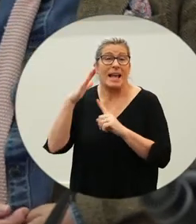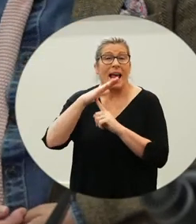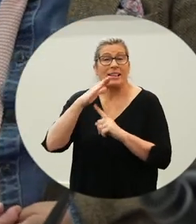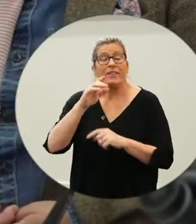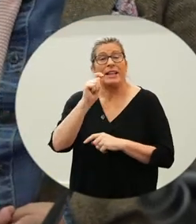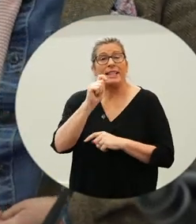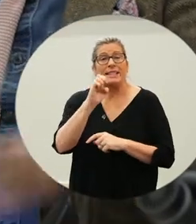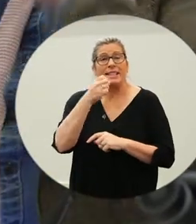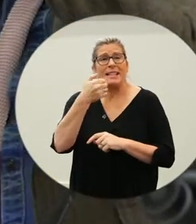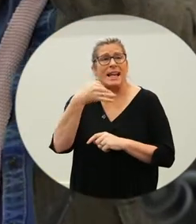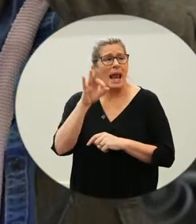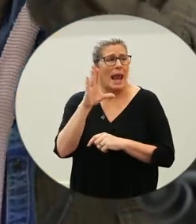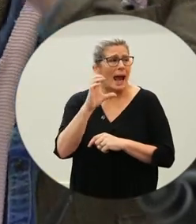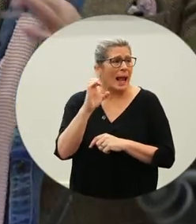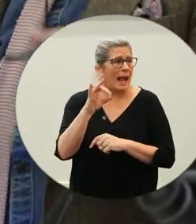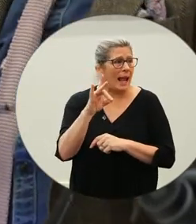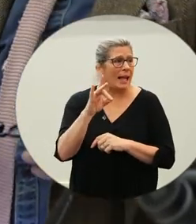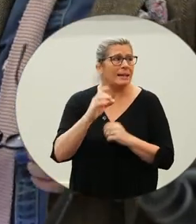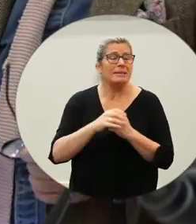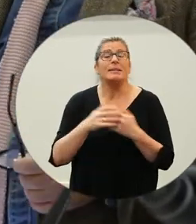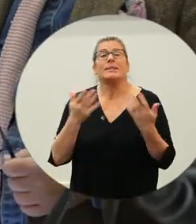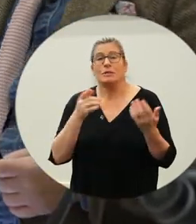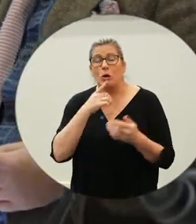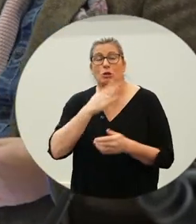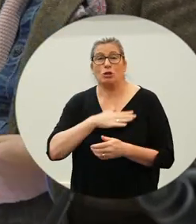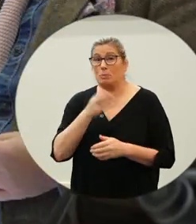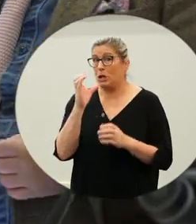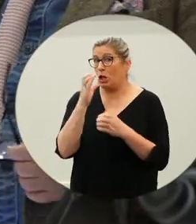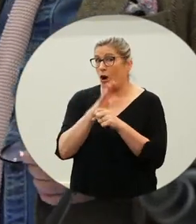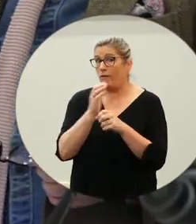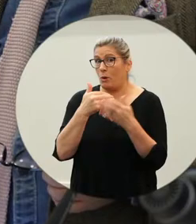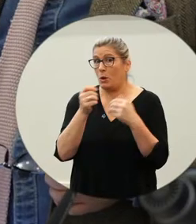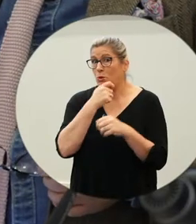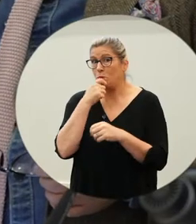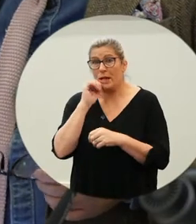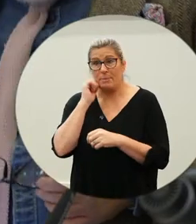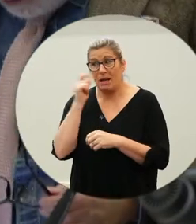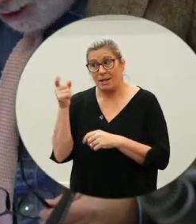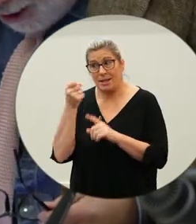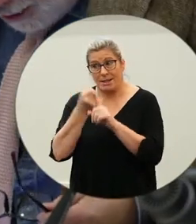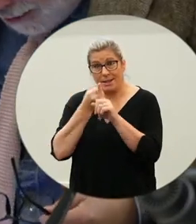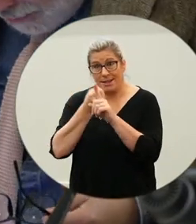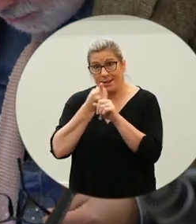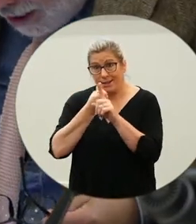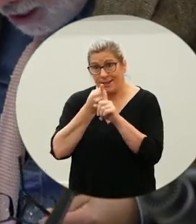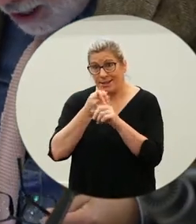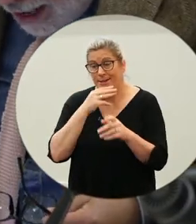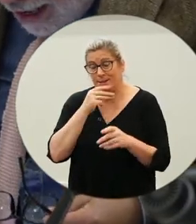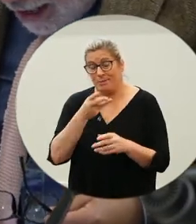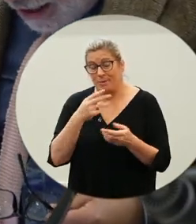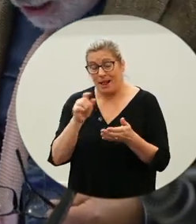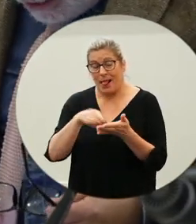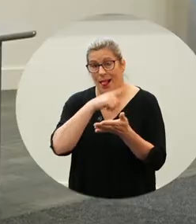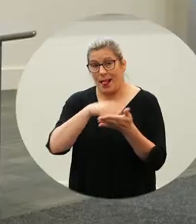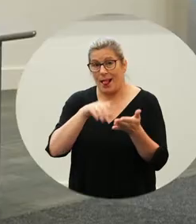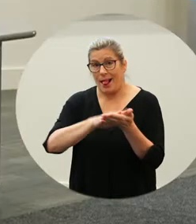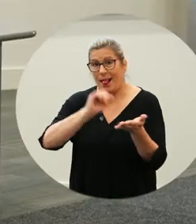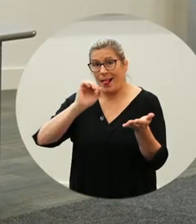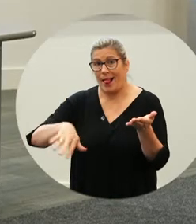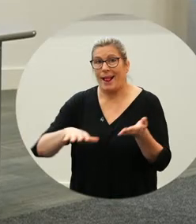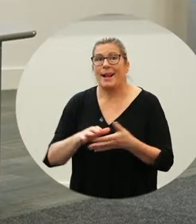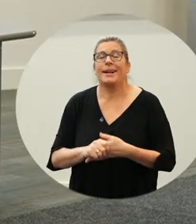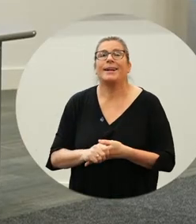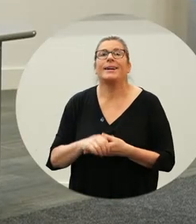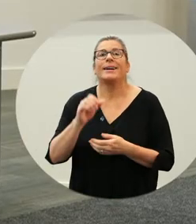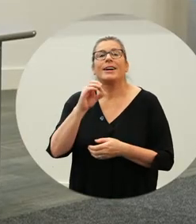level appointments commission. So just be careful what you say, because canvassing will disqualify, as we all know. Conor's